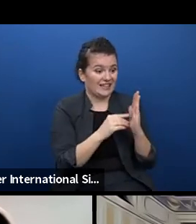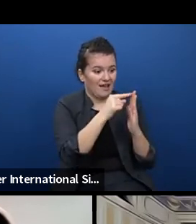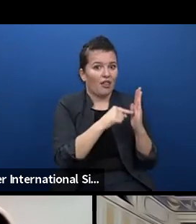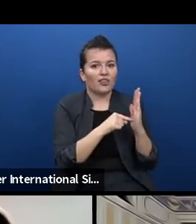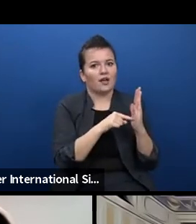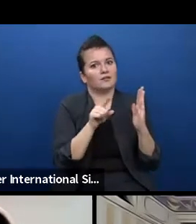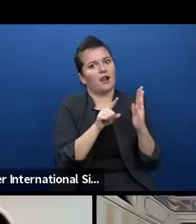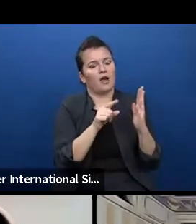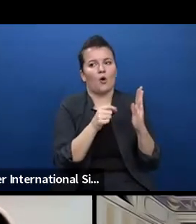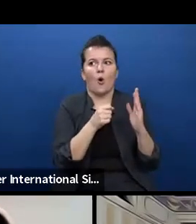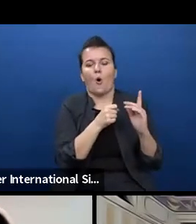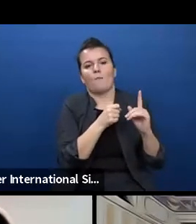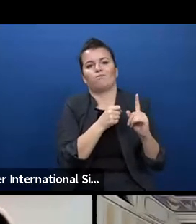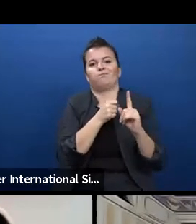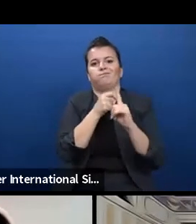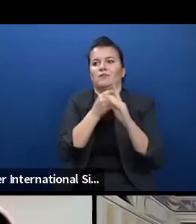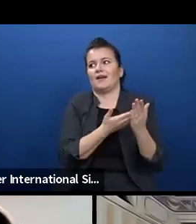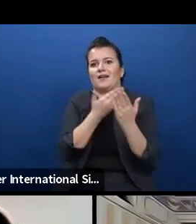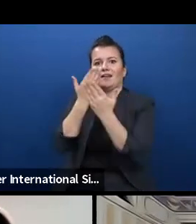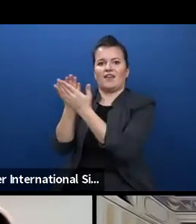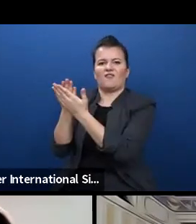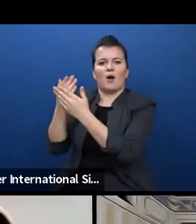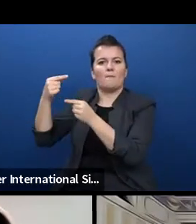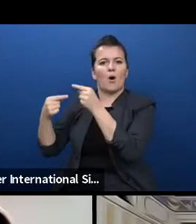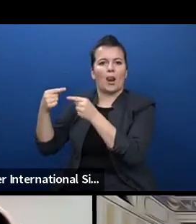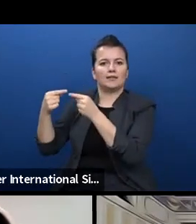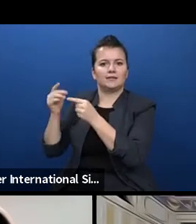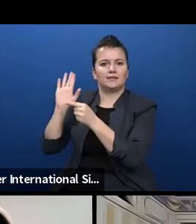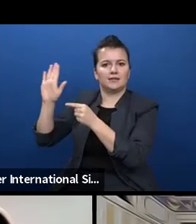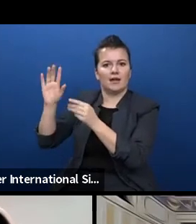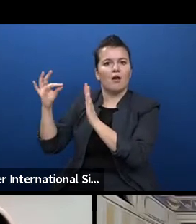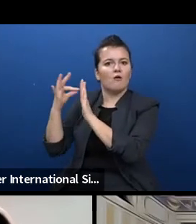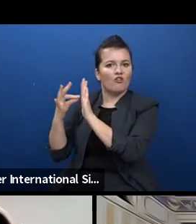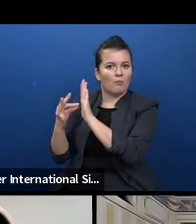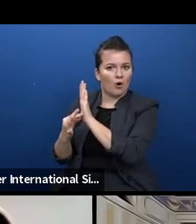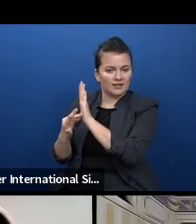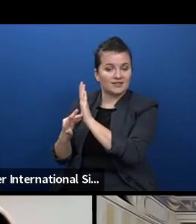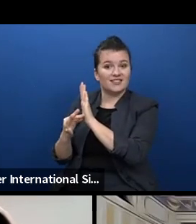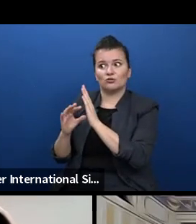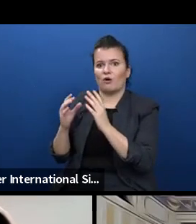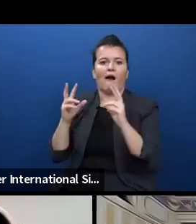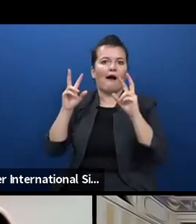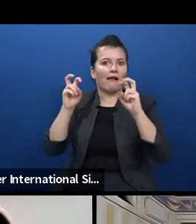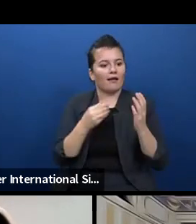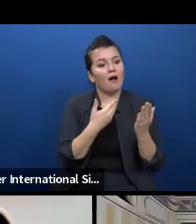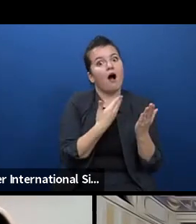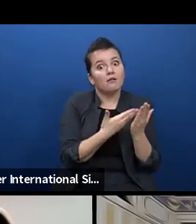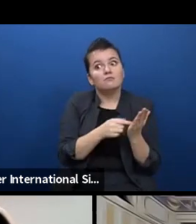whole study will be available for all to make comments.